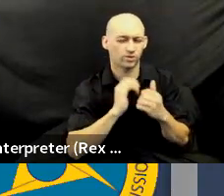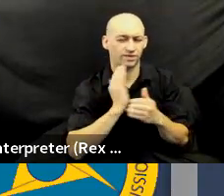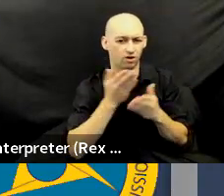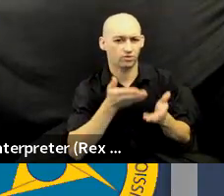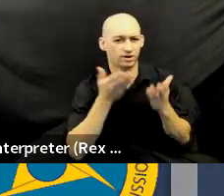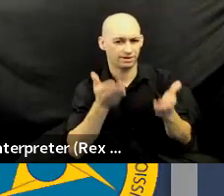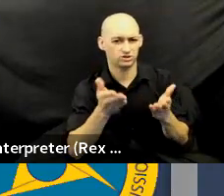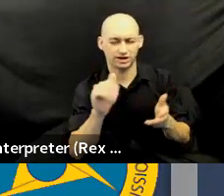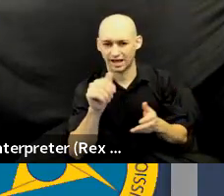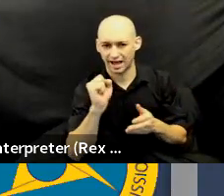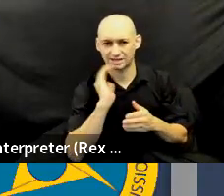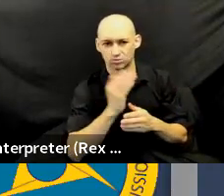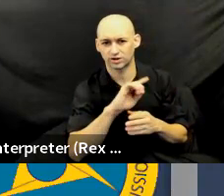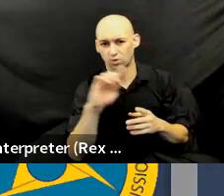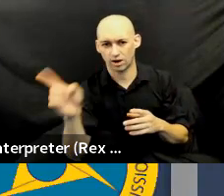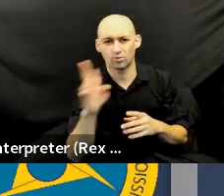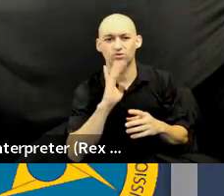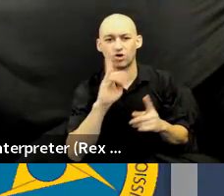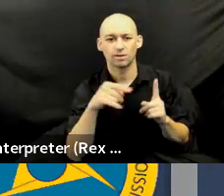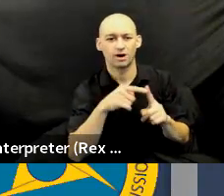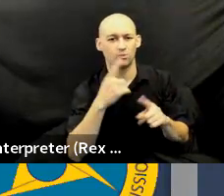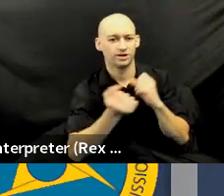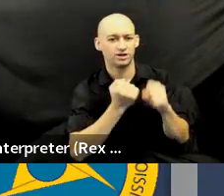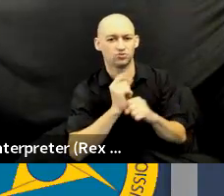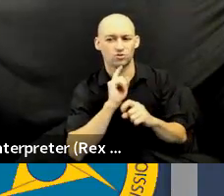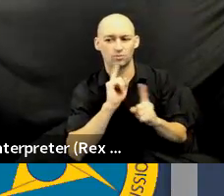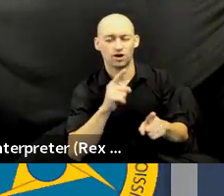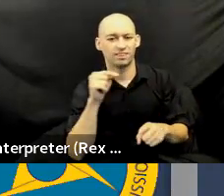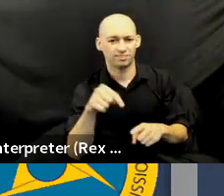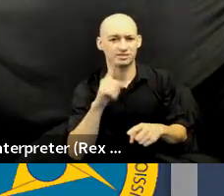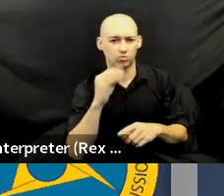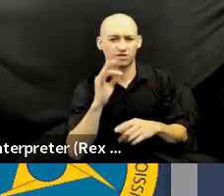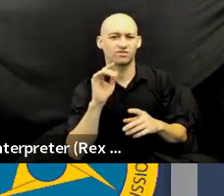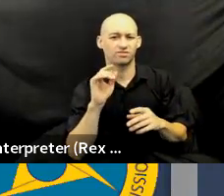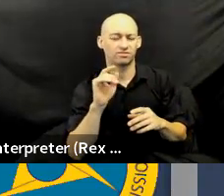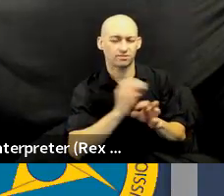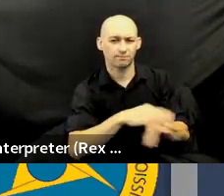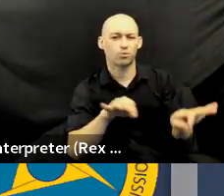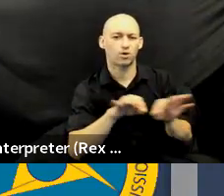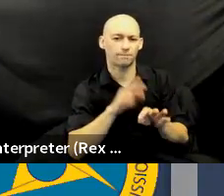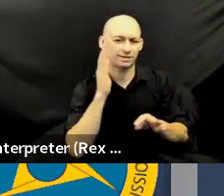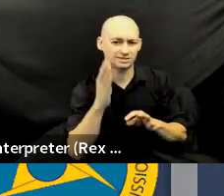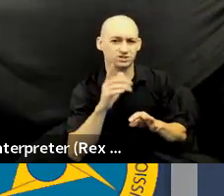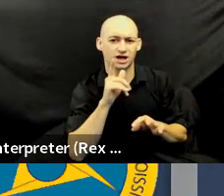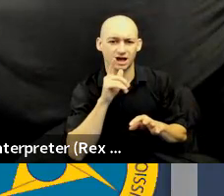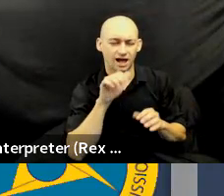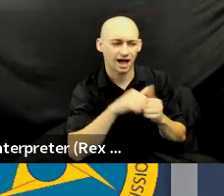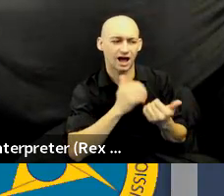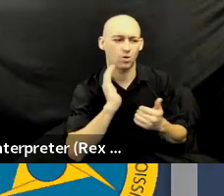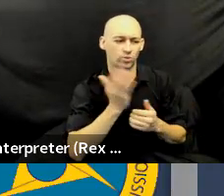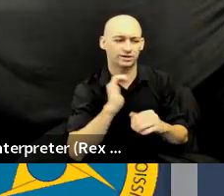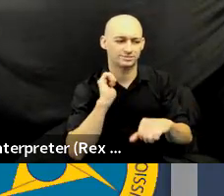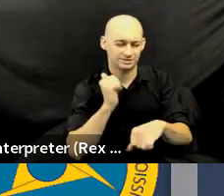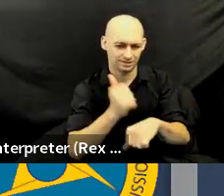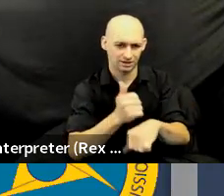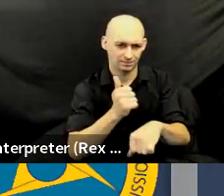as we're going out and talking about our annual report, that will be one of our main messages is how do we implement the 671 assessment and who's going to be our